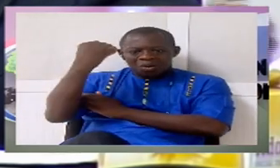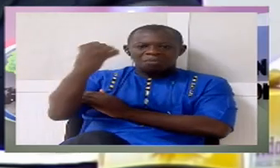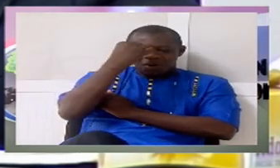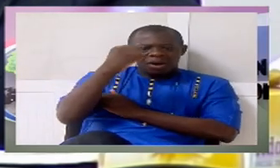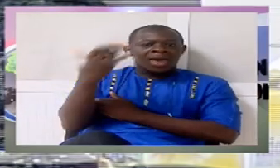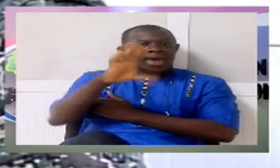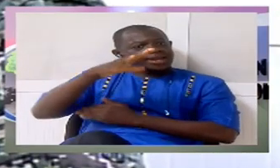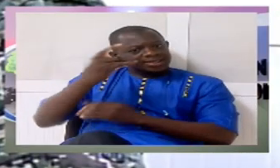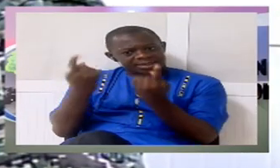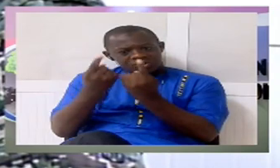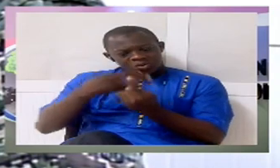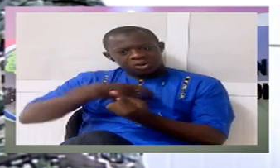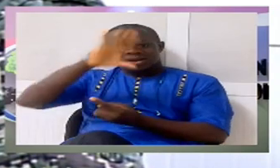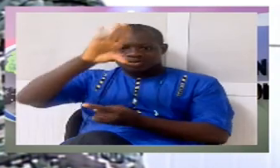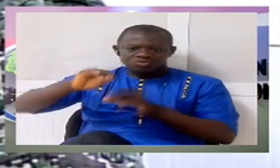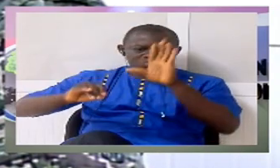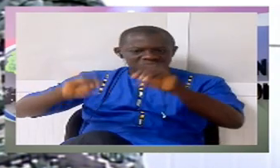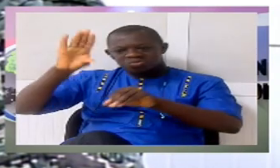wanted.